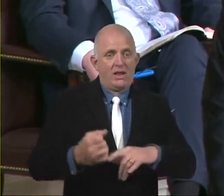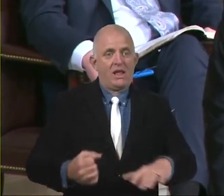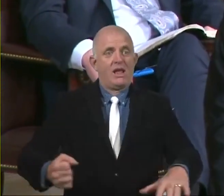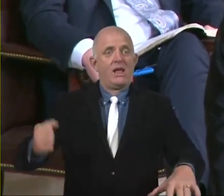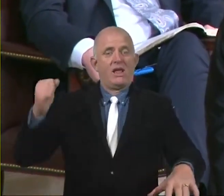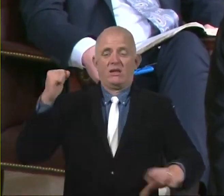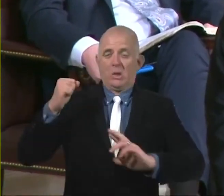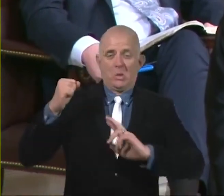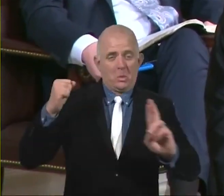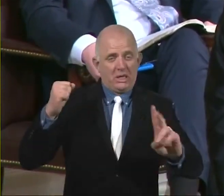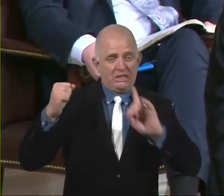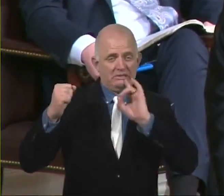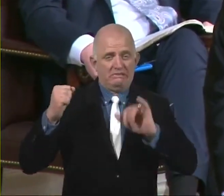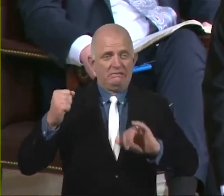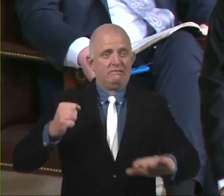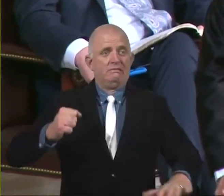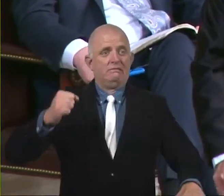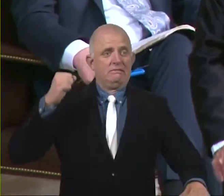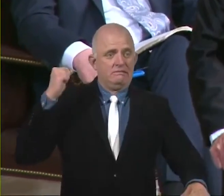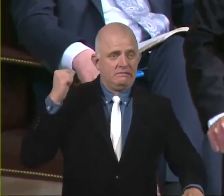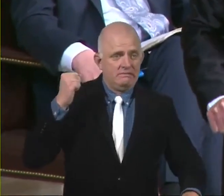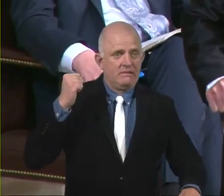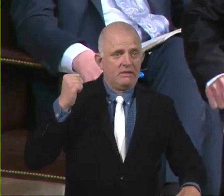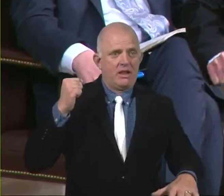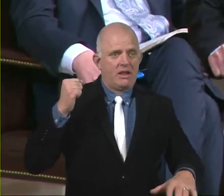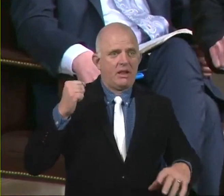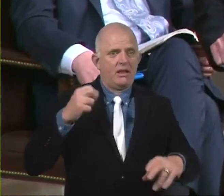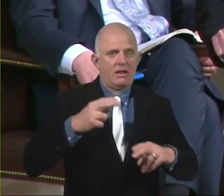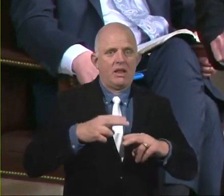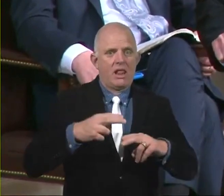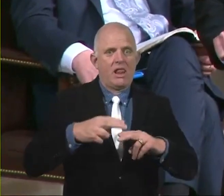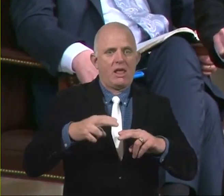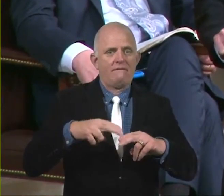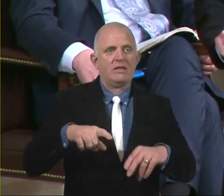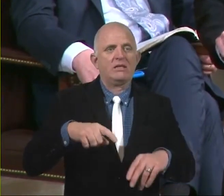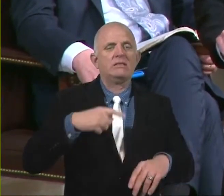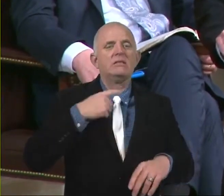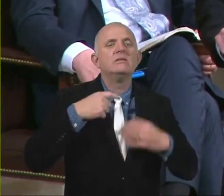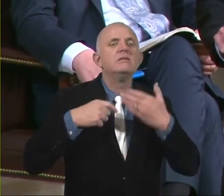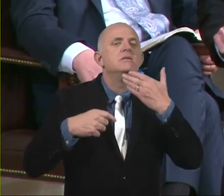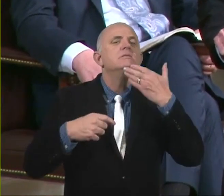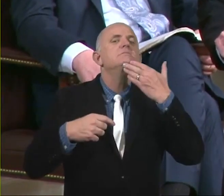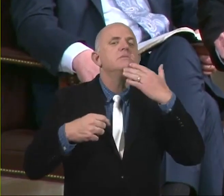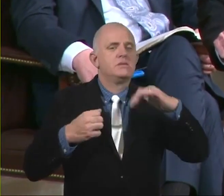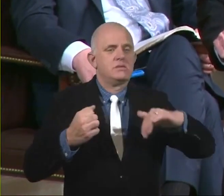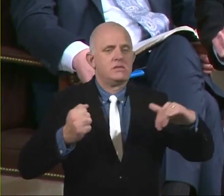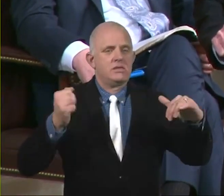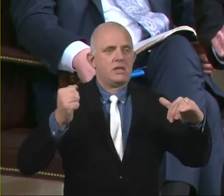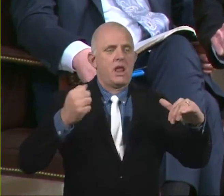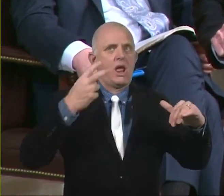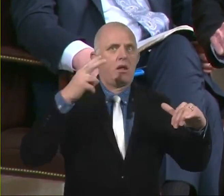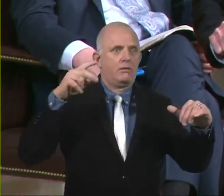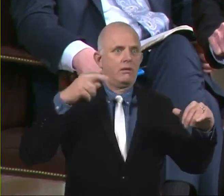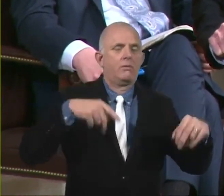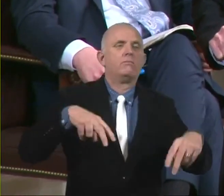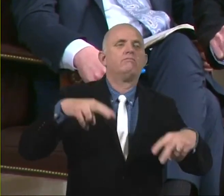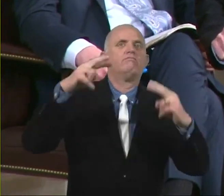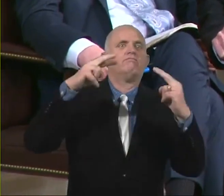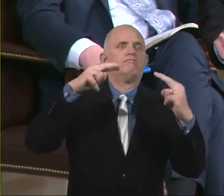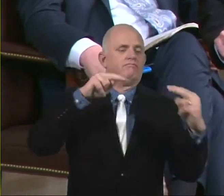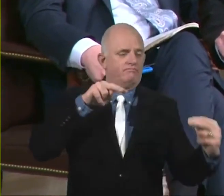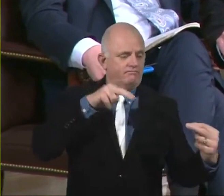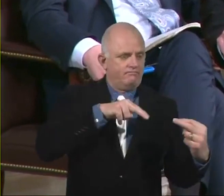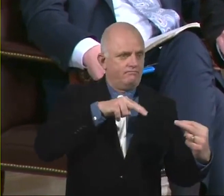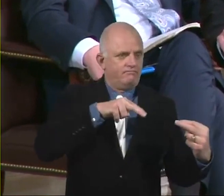down and get him by the wool of the head and pull that lamb's head up until their eyes met. And that meant that